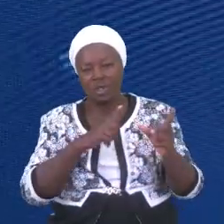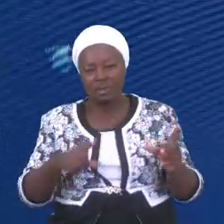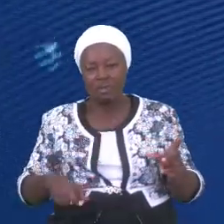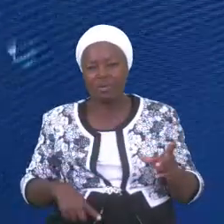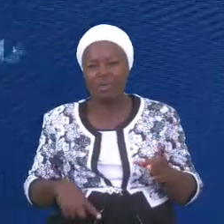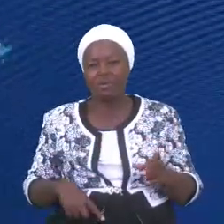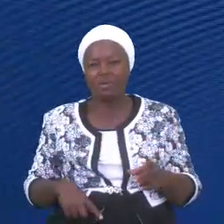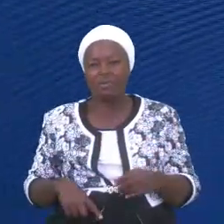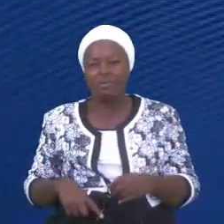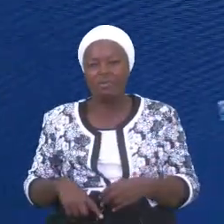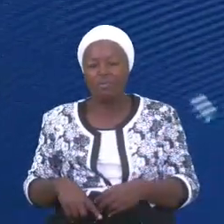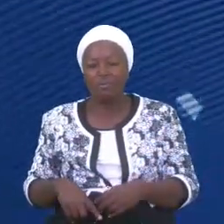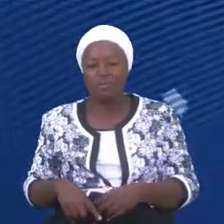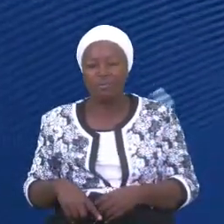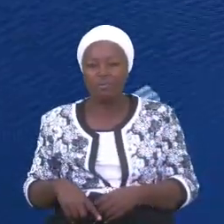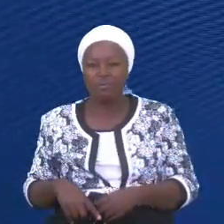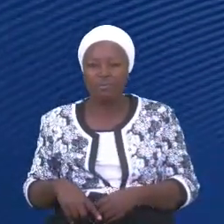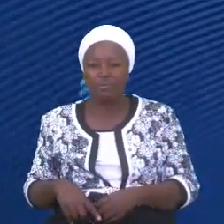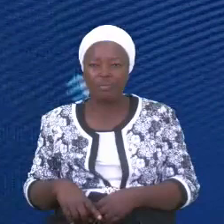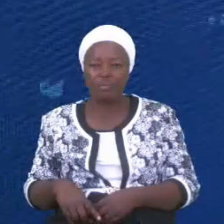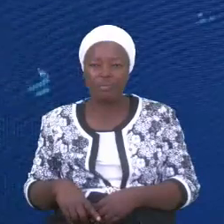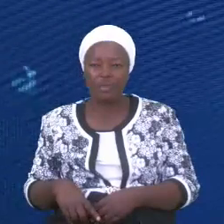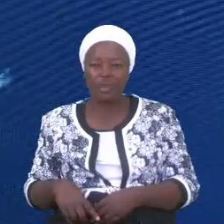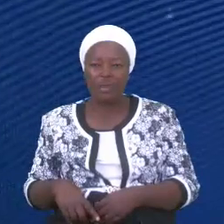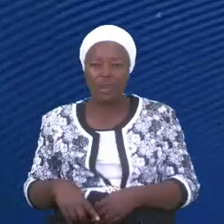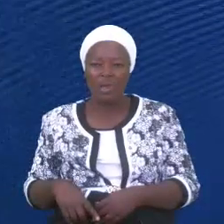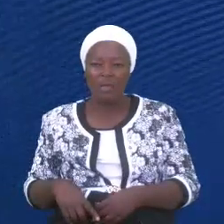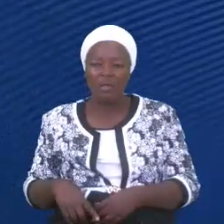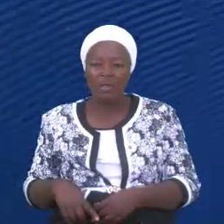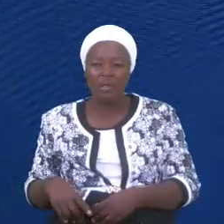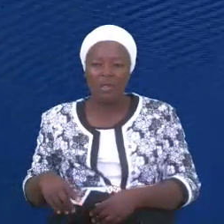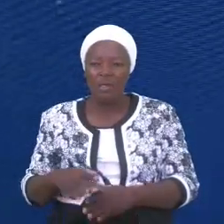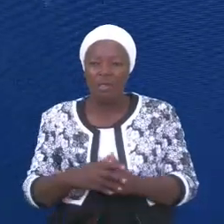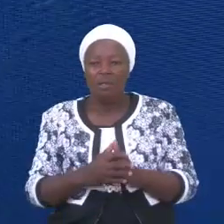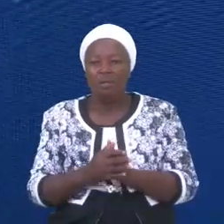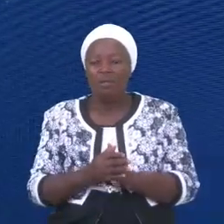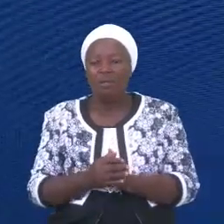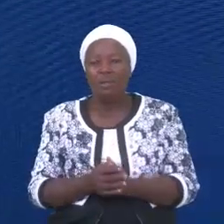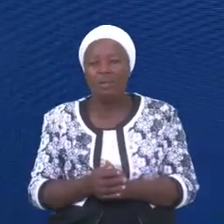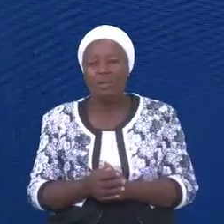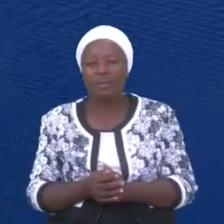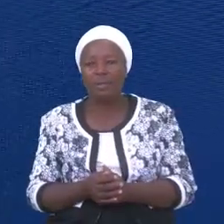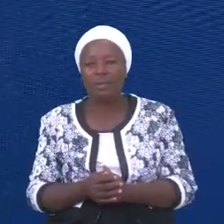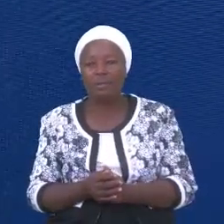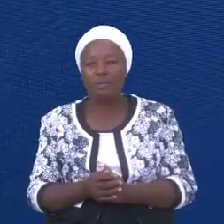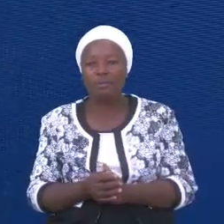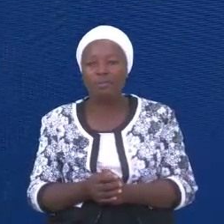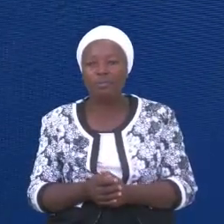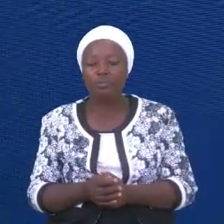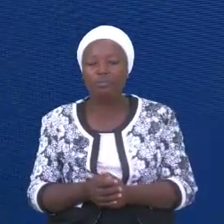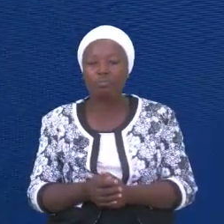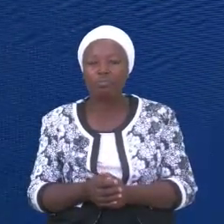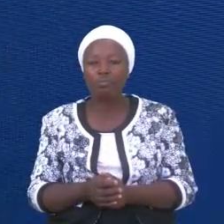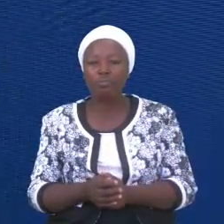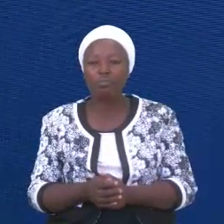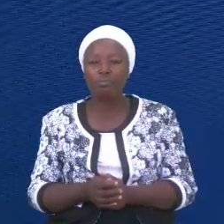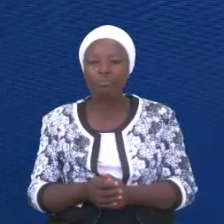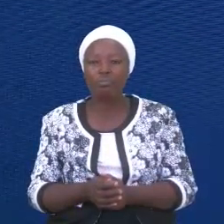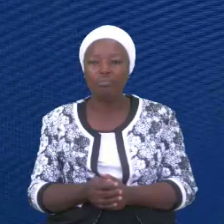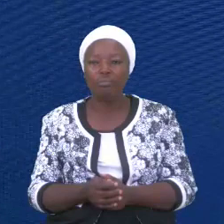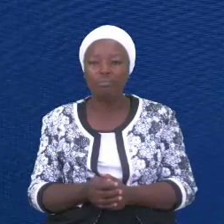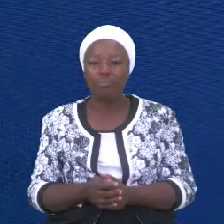The form you receive, cross-check and ensure that the details are correct.